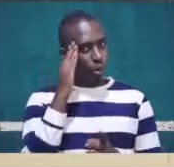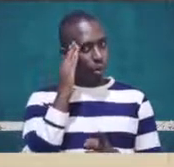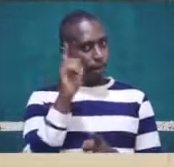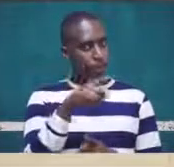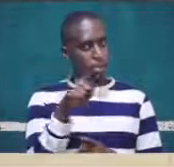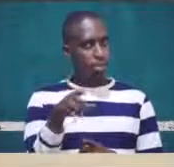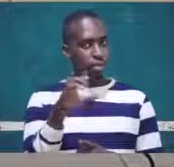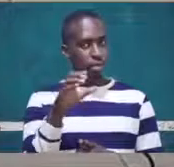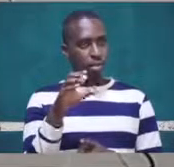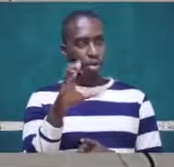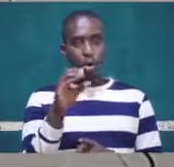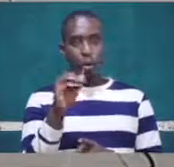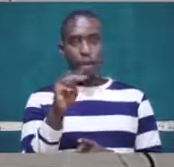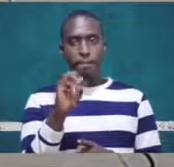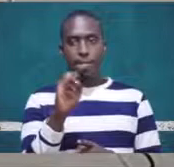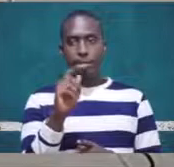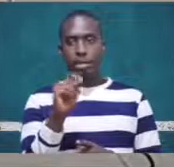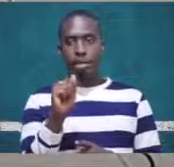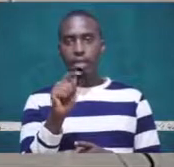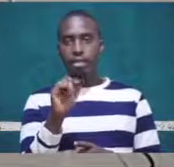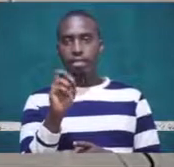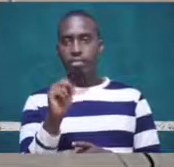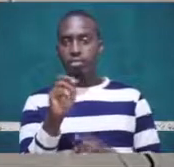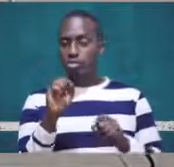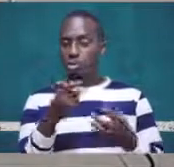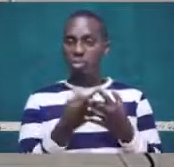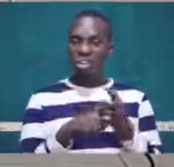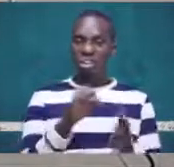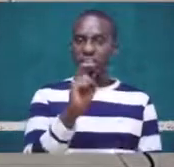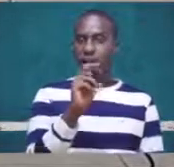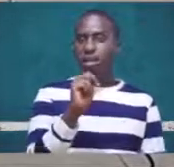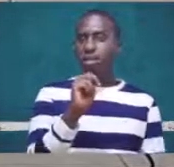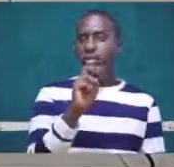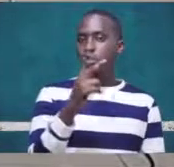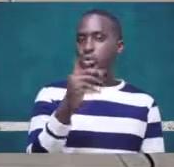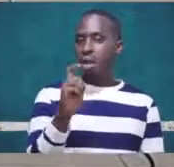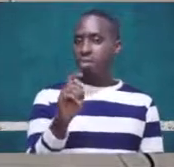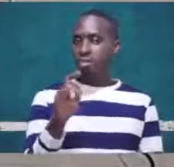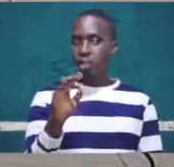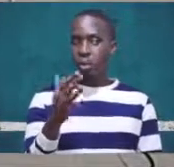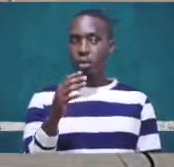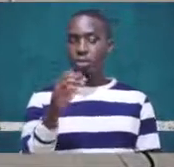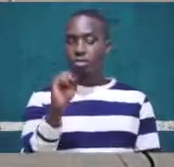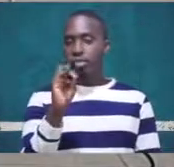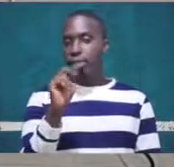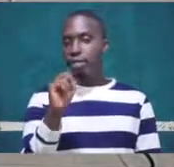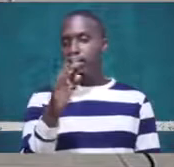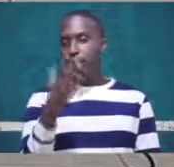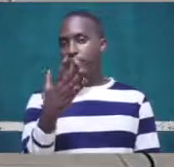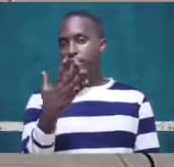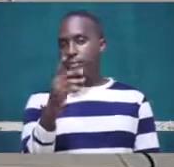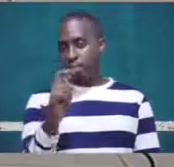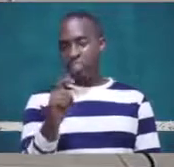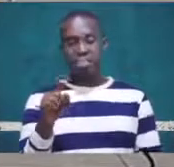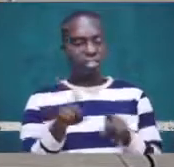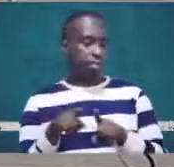is commutative. You can even start by sine 2x, then times cosine sine of 5x. The work is still the